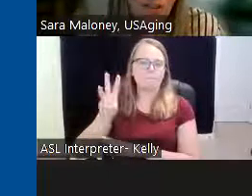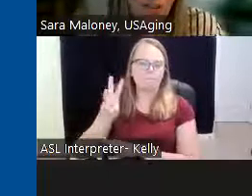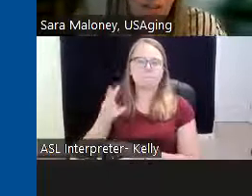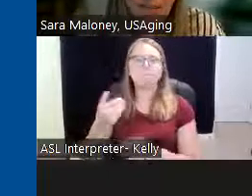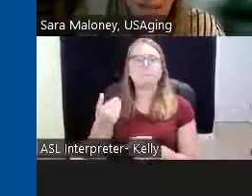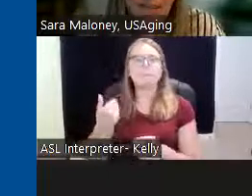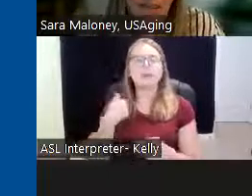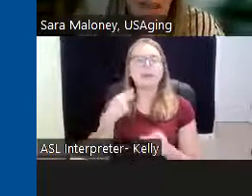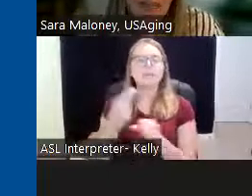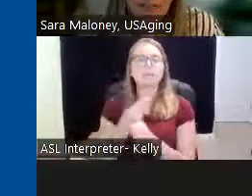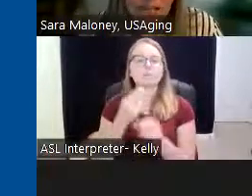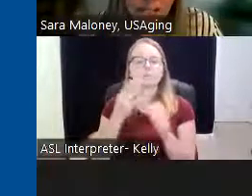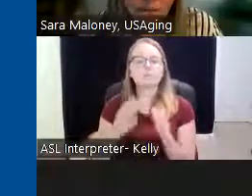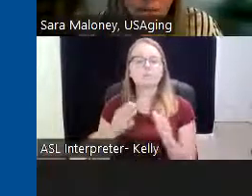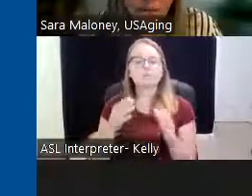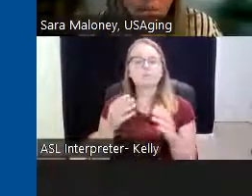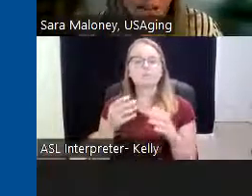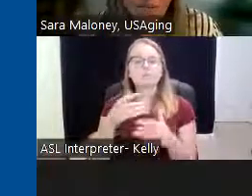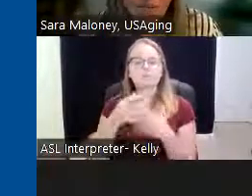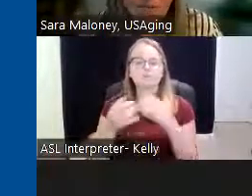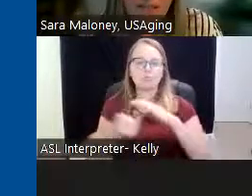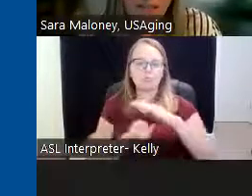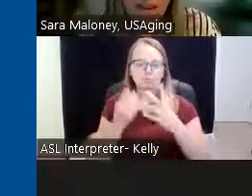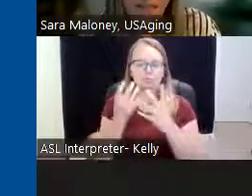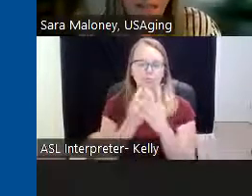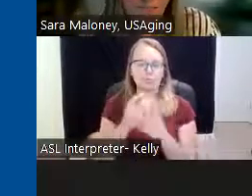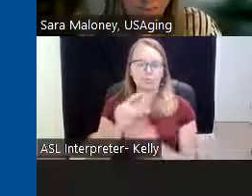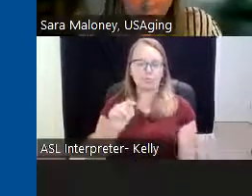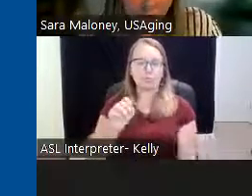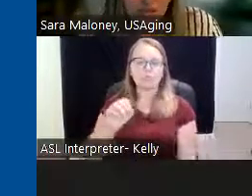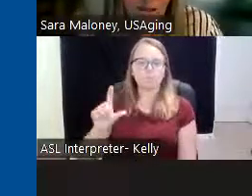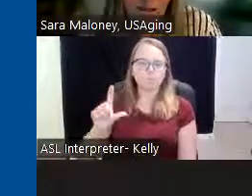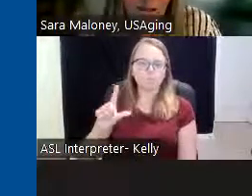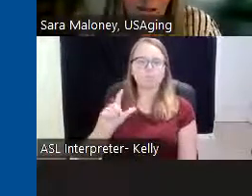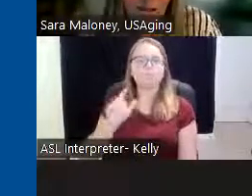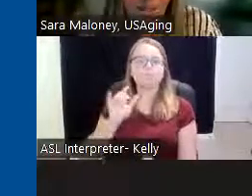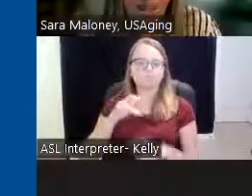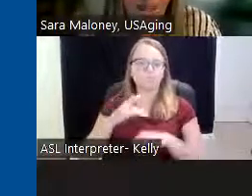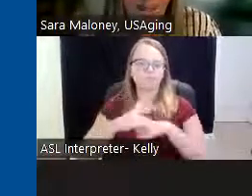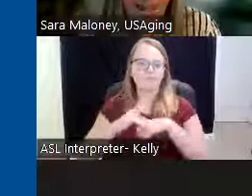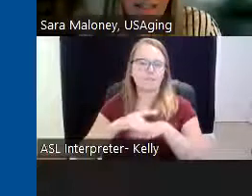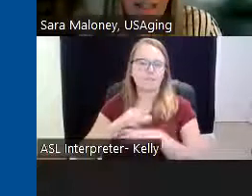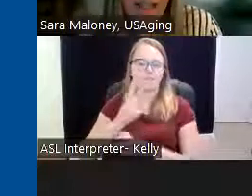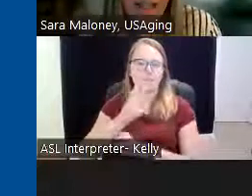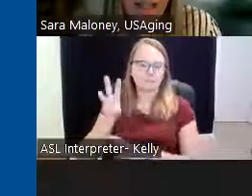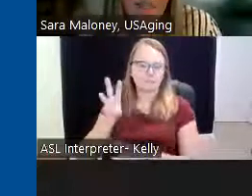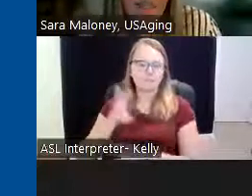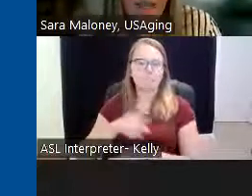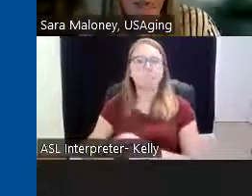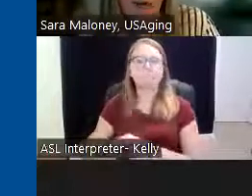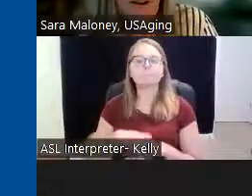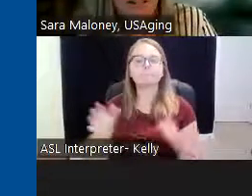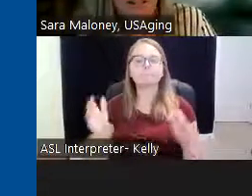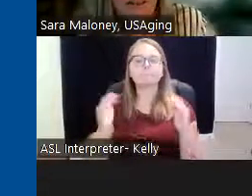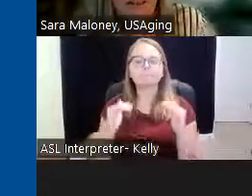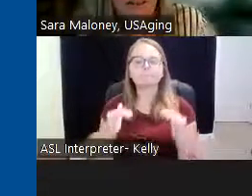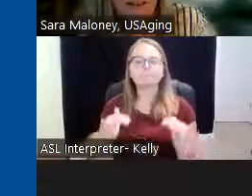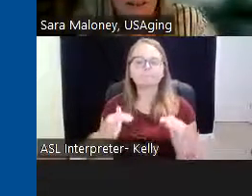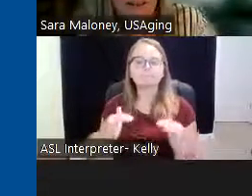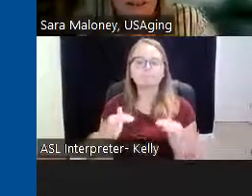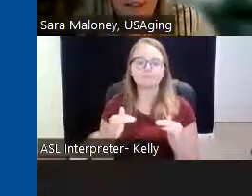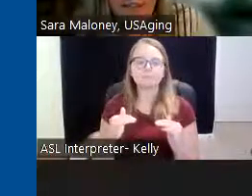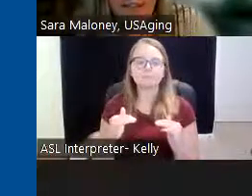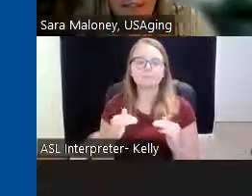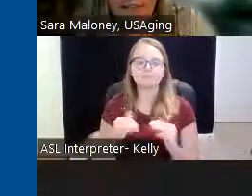user's social isolation screening tool, which is also available on the website. We also